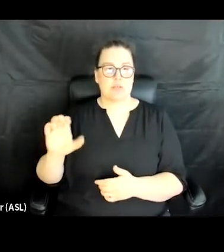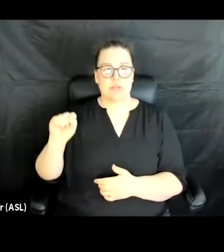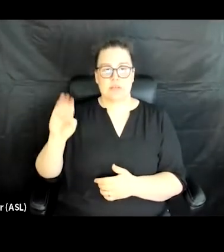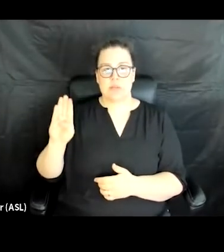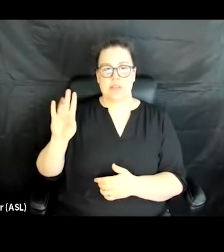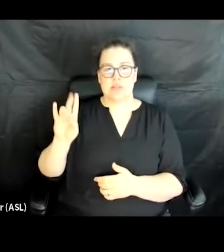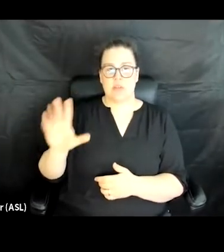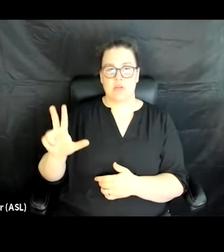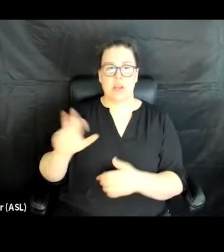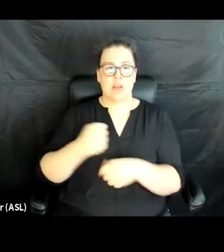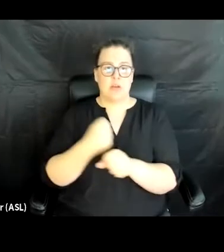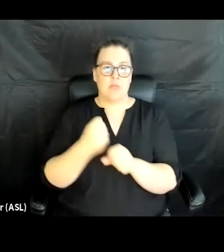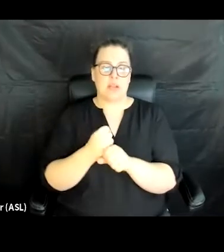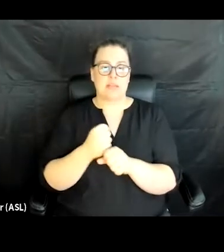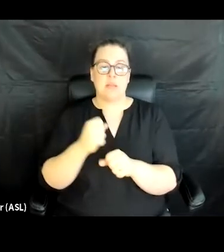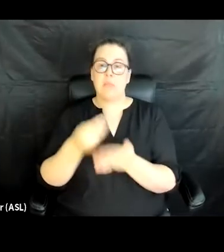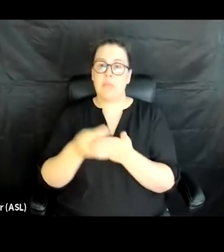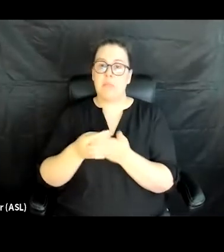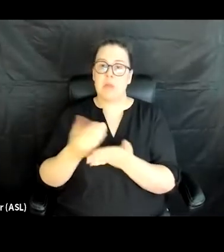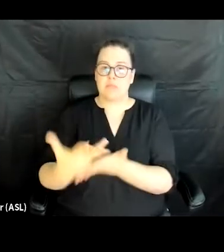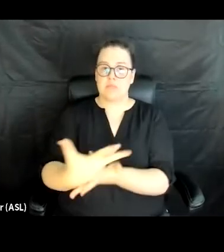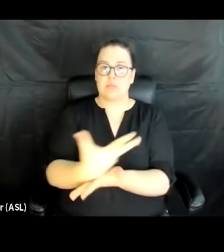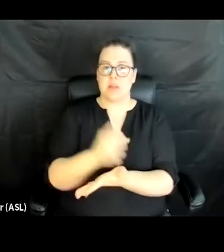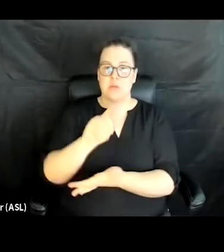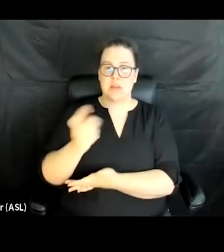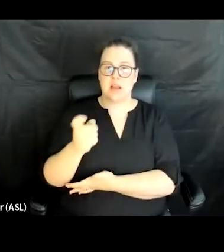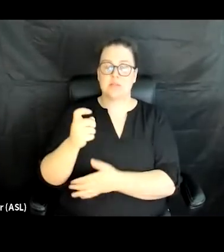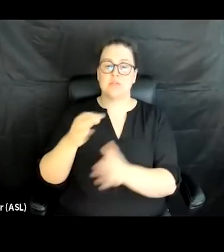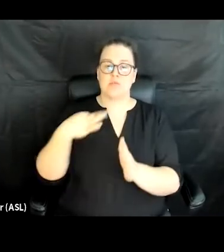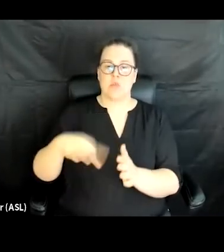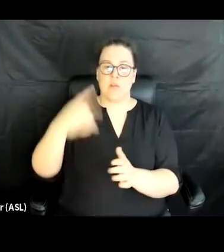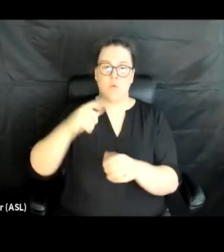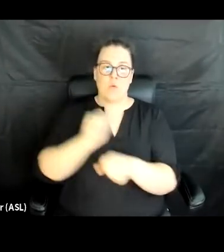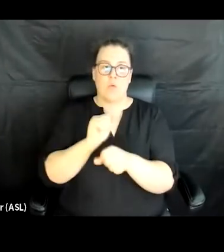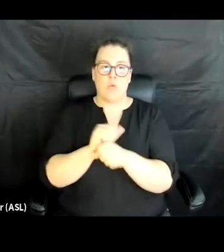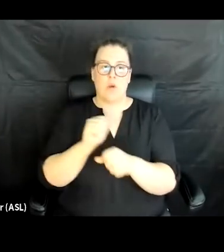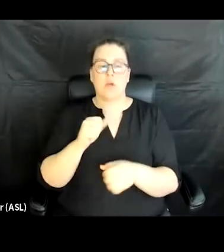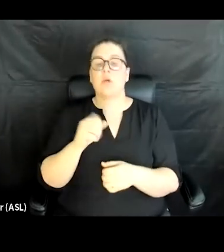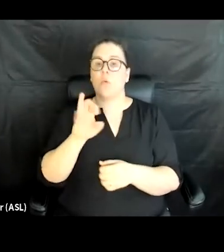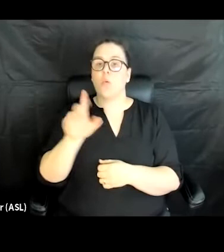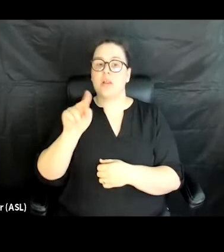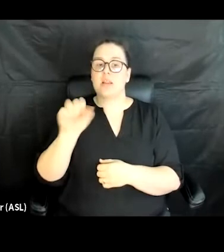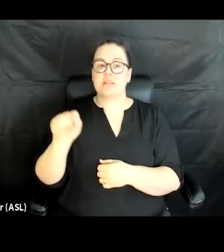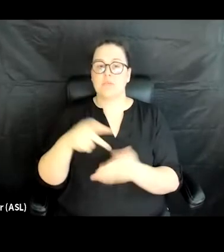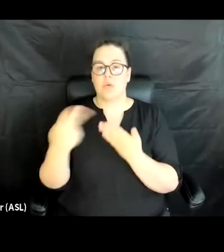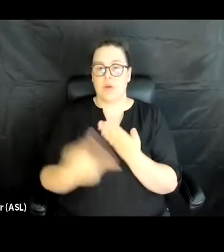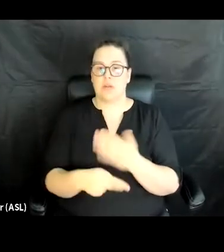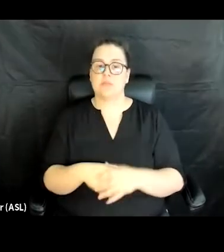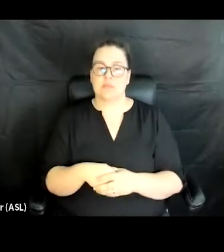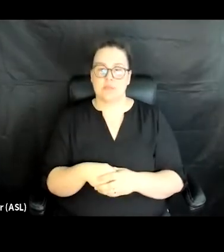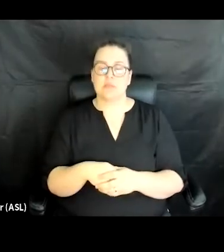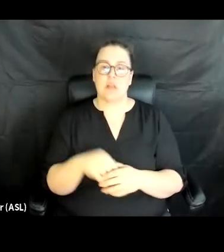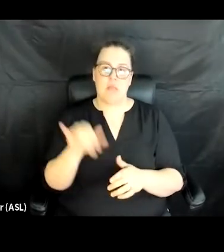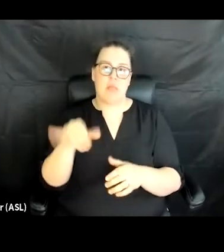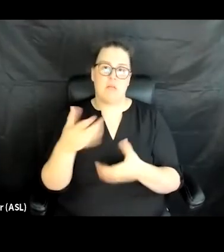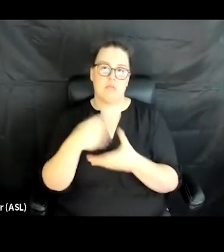wellness programs, and that can include stress management. So a very good example of creating incentives for the private sector to implement some of